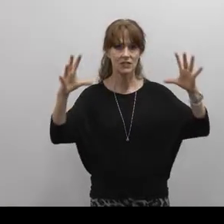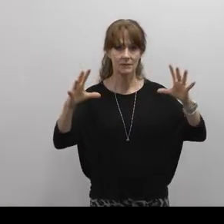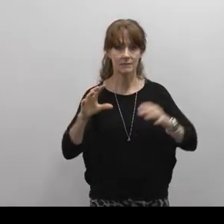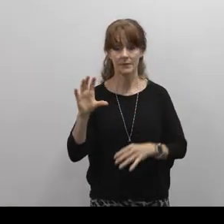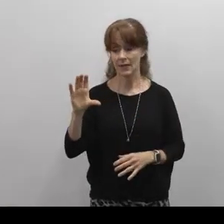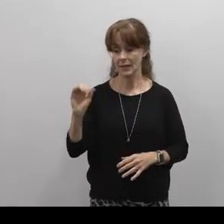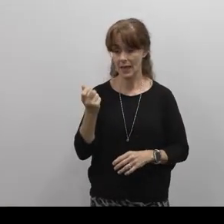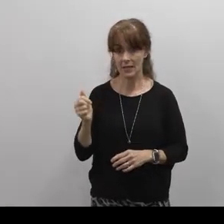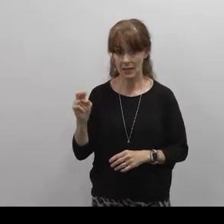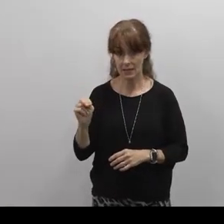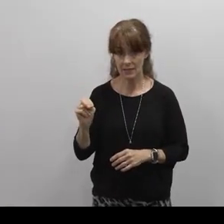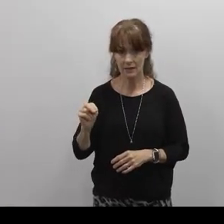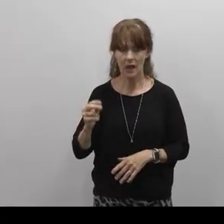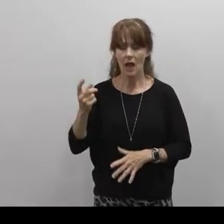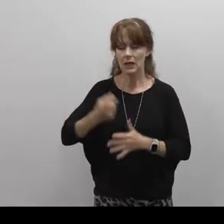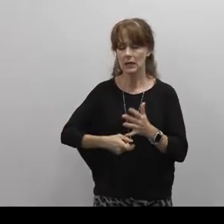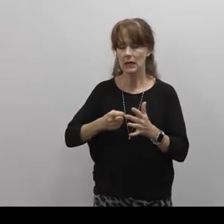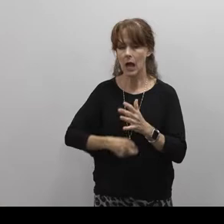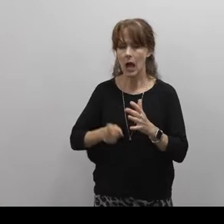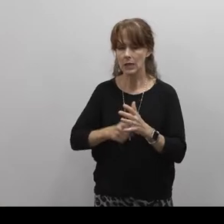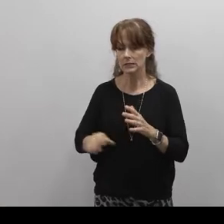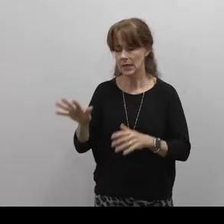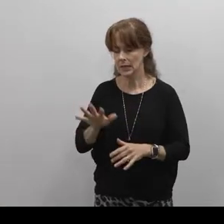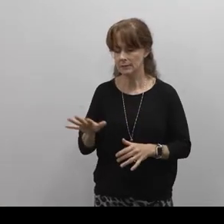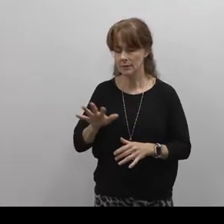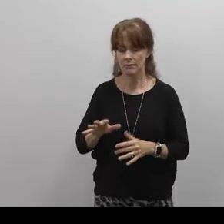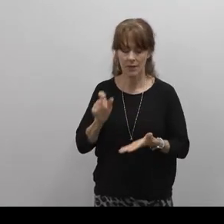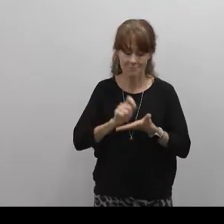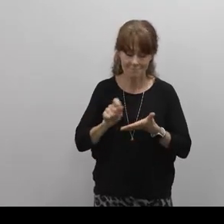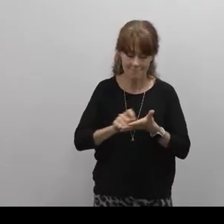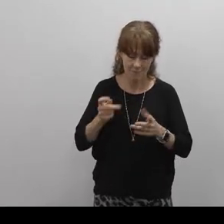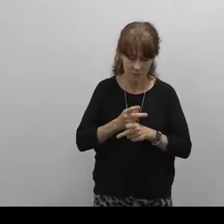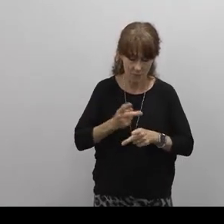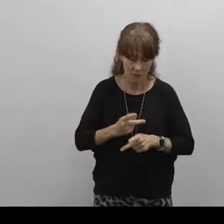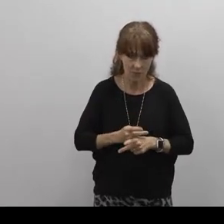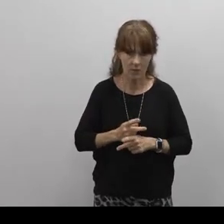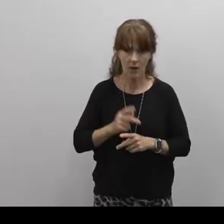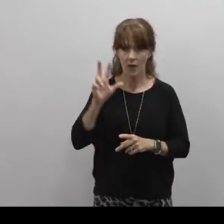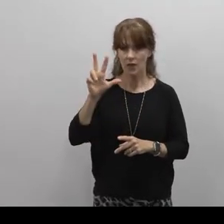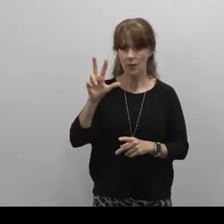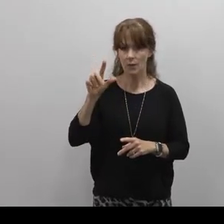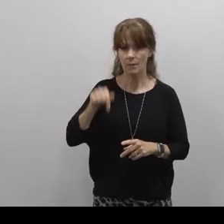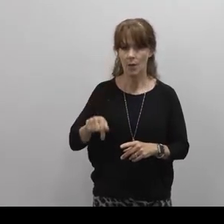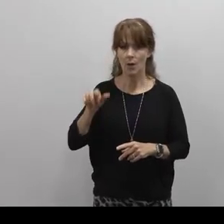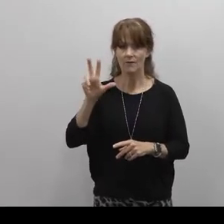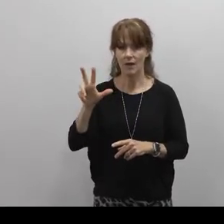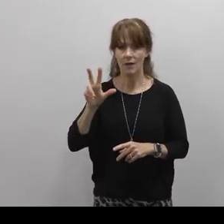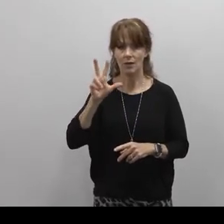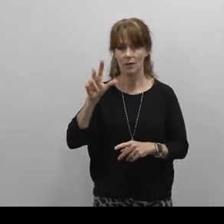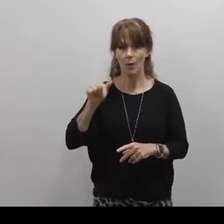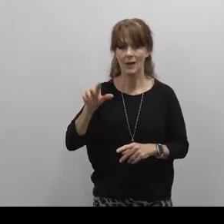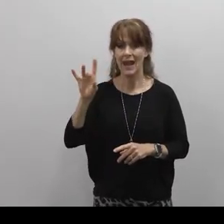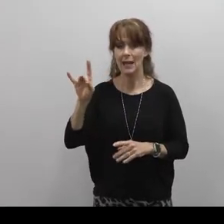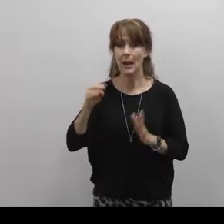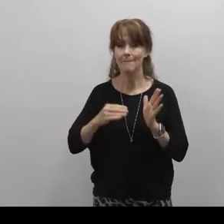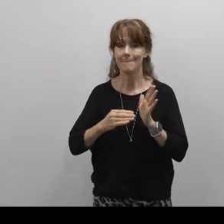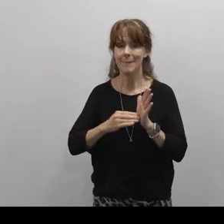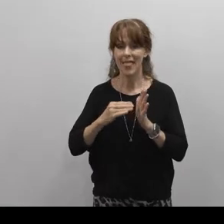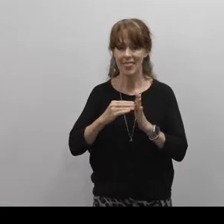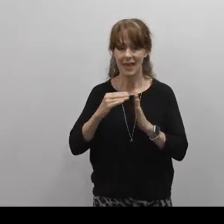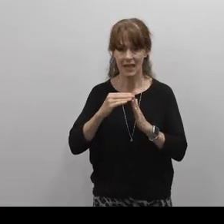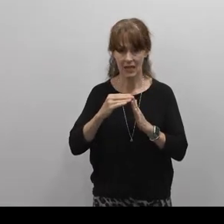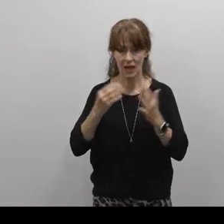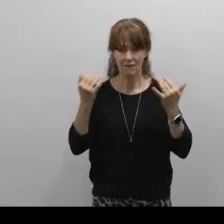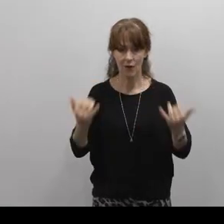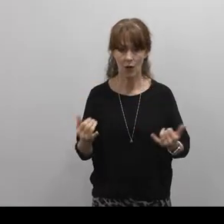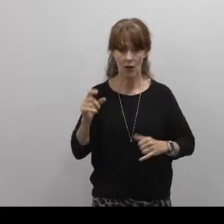their team of cost estimators put pen to paper, what they realized and took note of was $3.5 to $3.8 billion of current